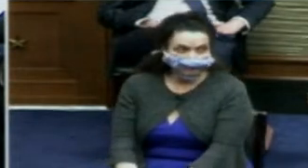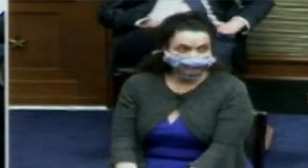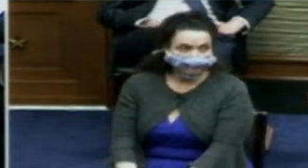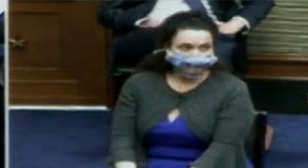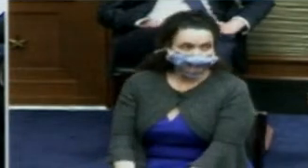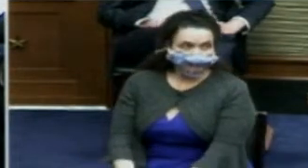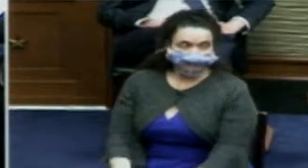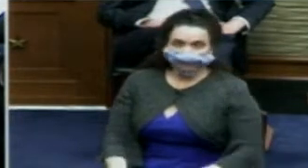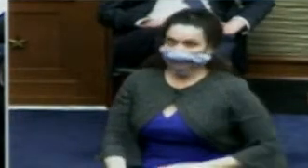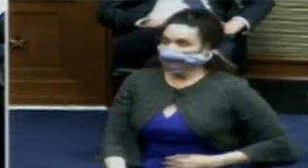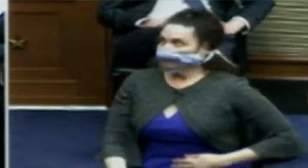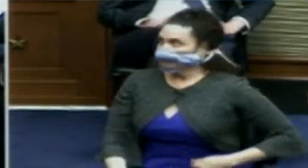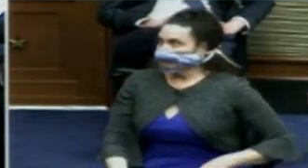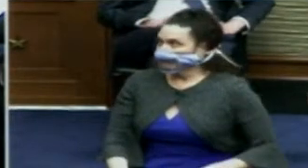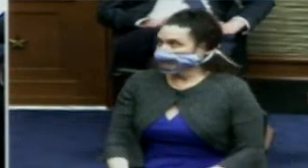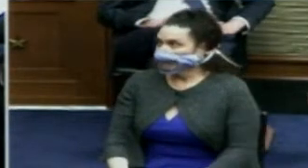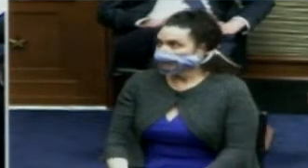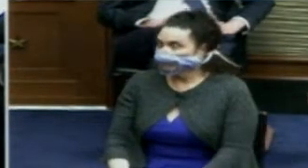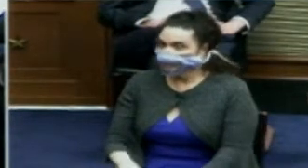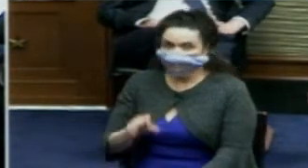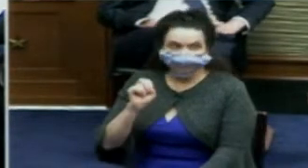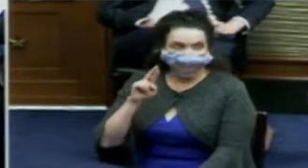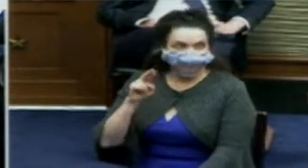Please unmute Mr. Henderson.